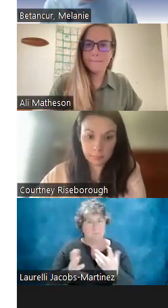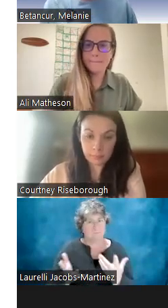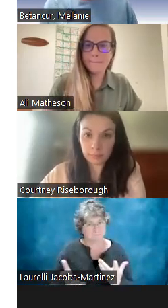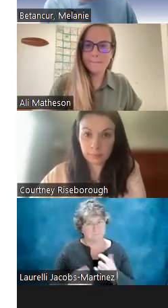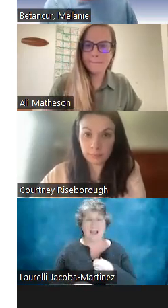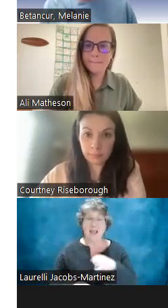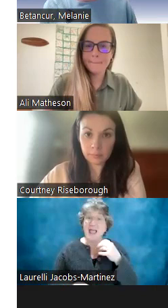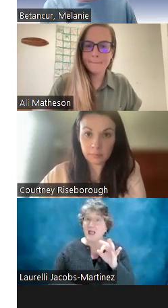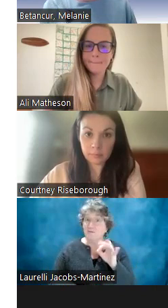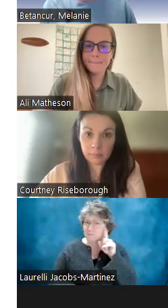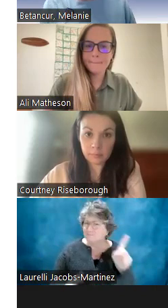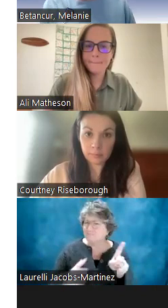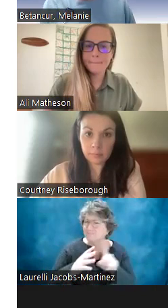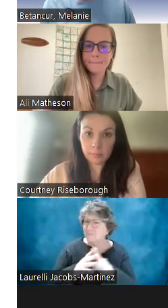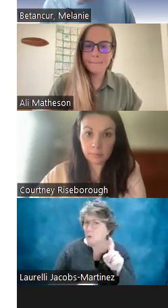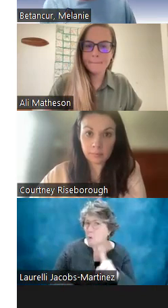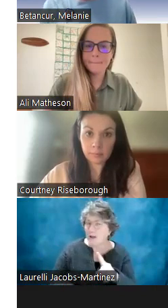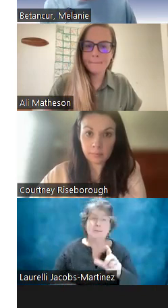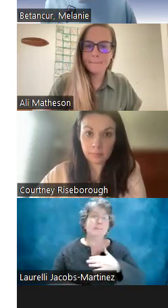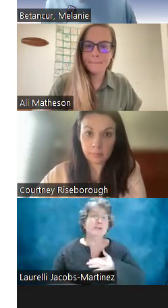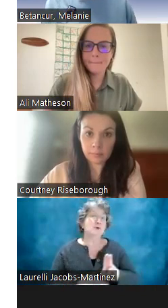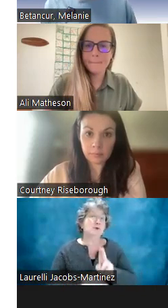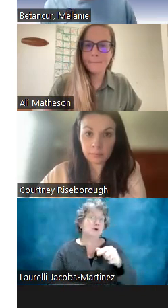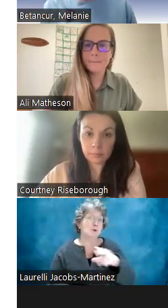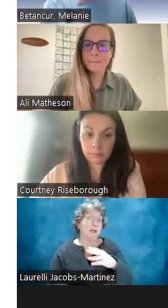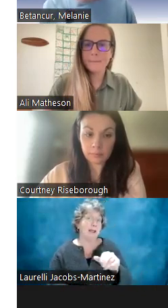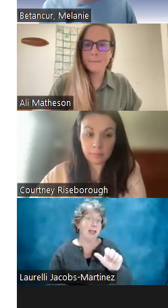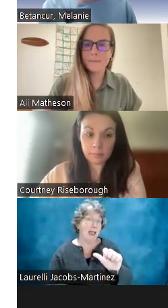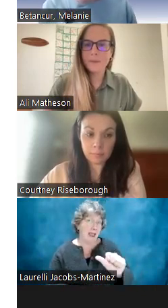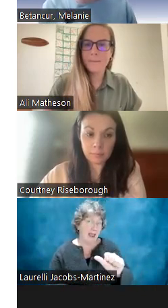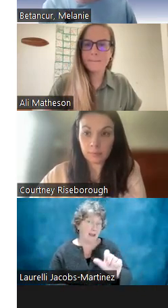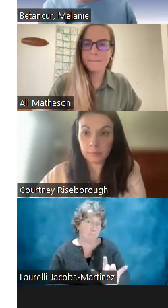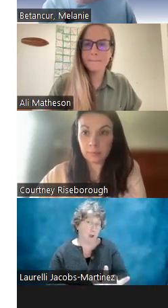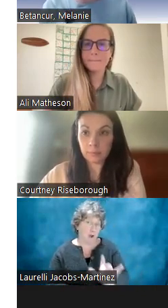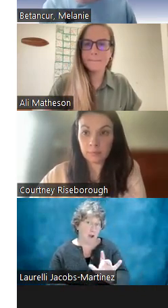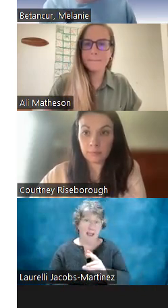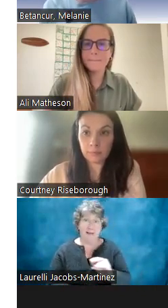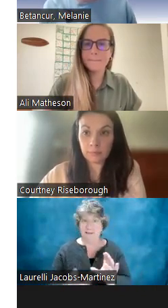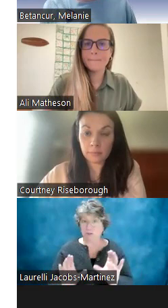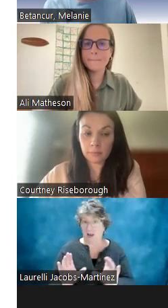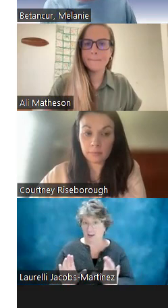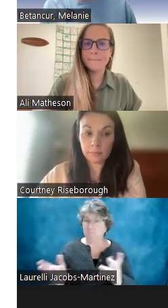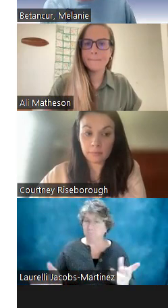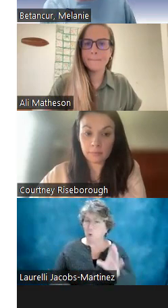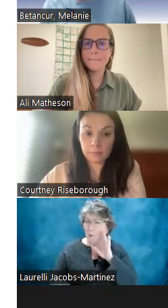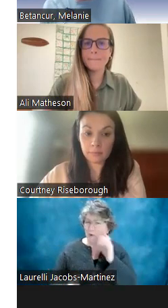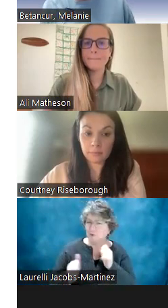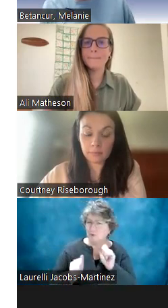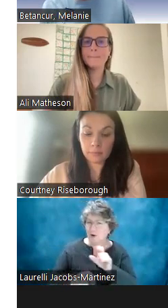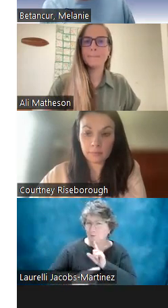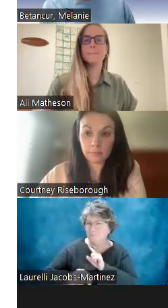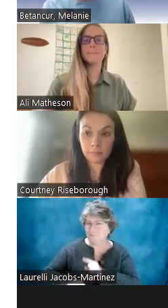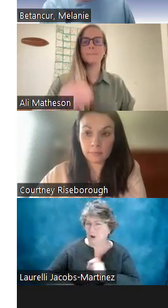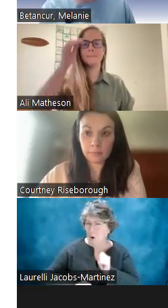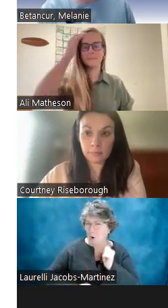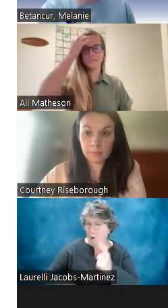the Q&A button and use the chat feature for comments. We will try to get through all the questions at the end of the presentation.